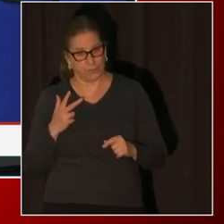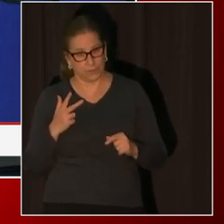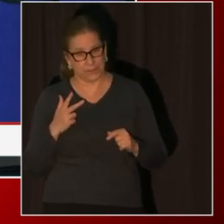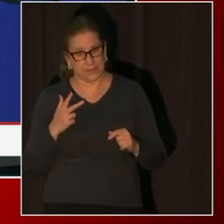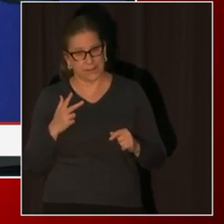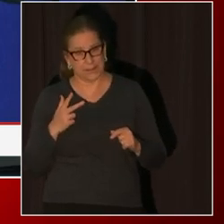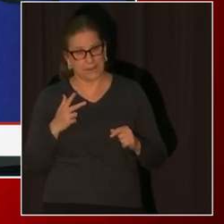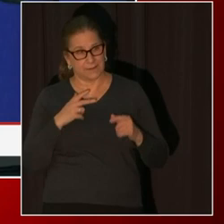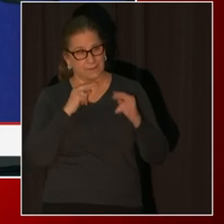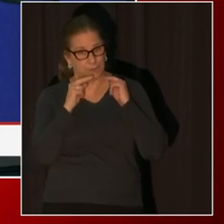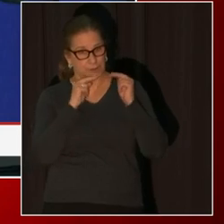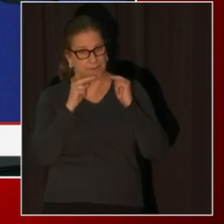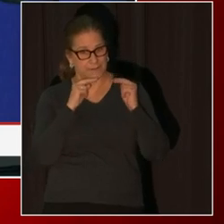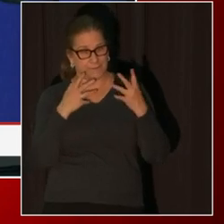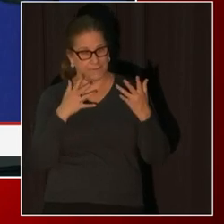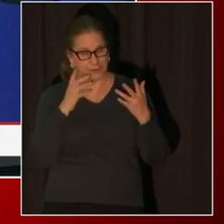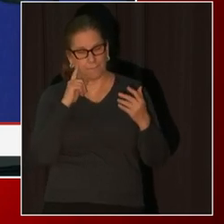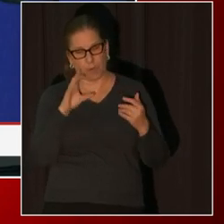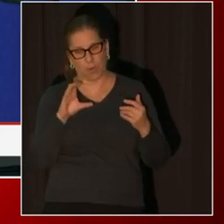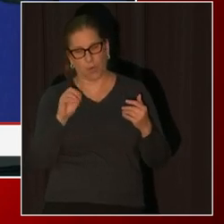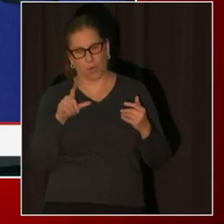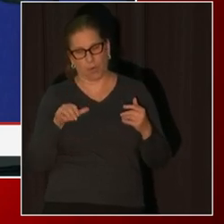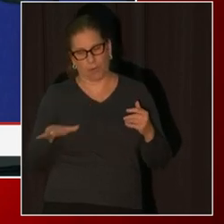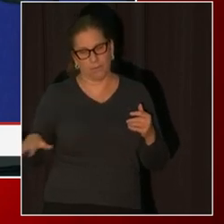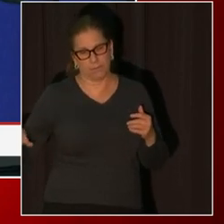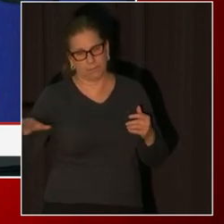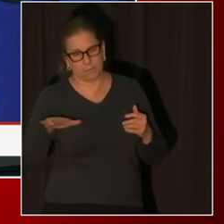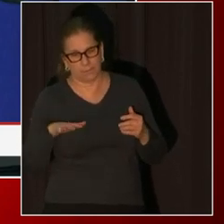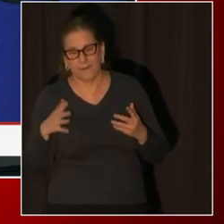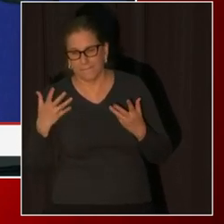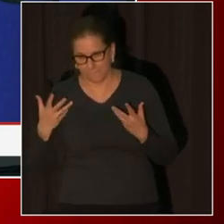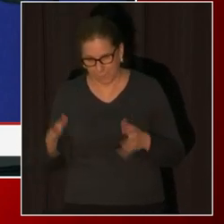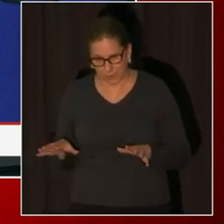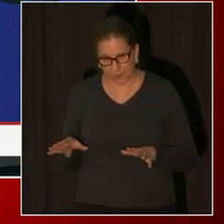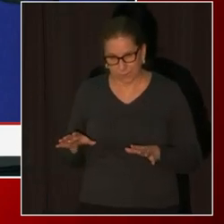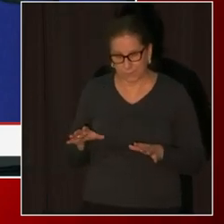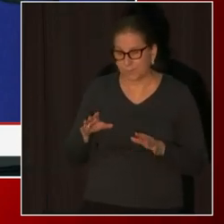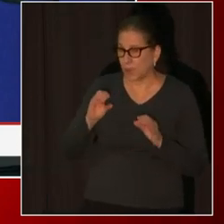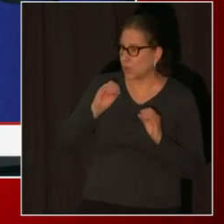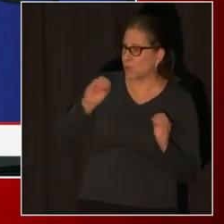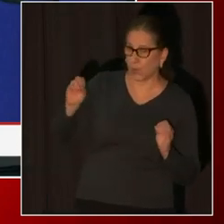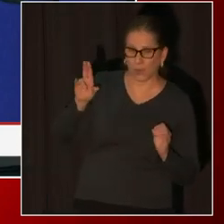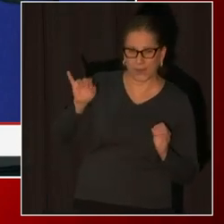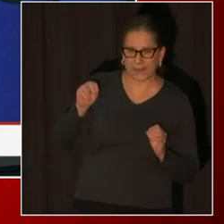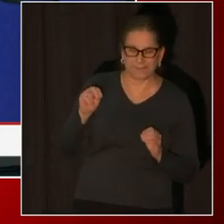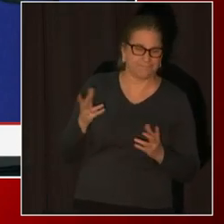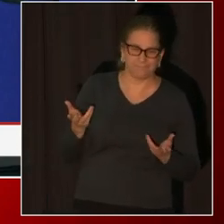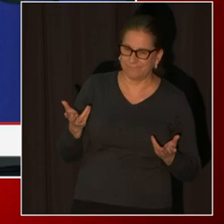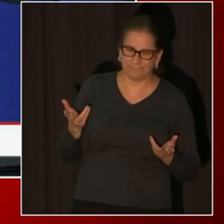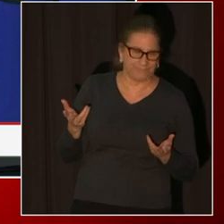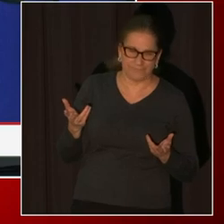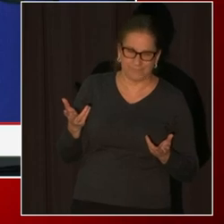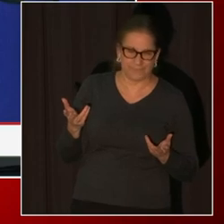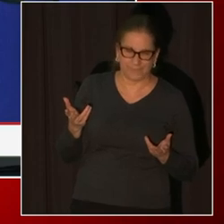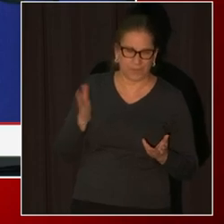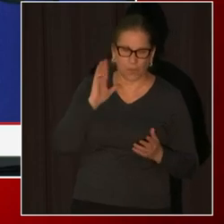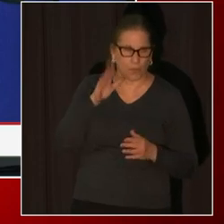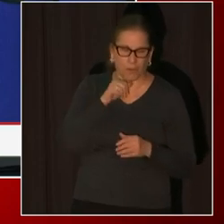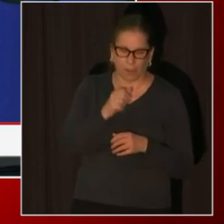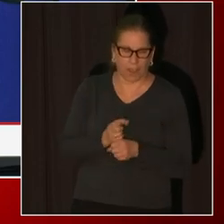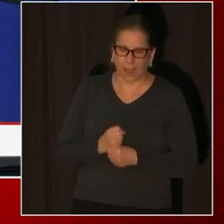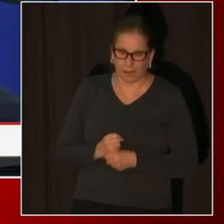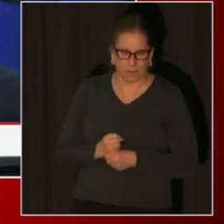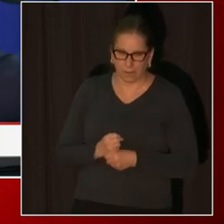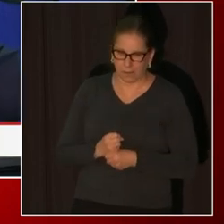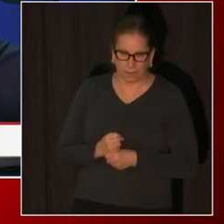COLA, as well as for non-represented employees, they will not receive a COLA either through this 2021 and the rest of the financial plan. So